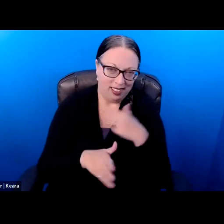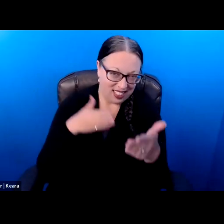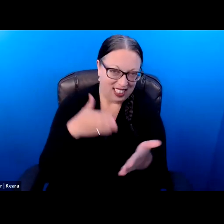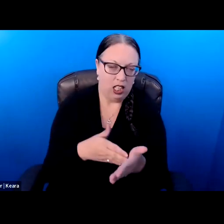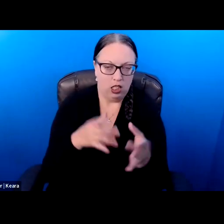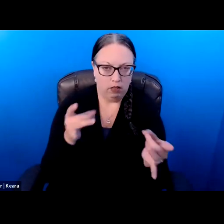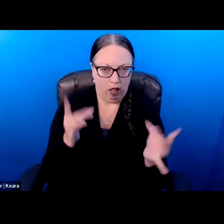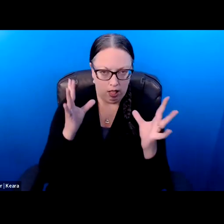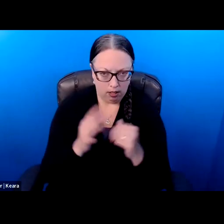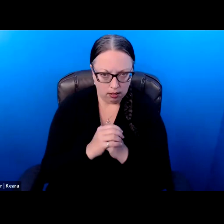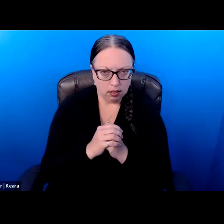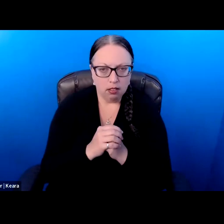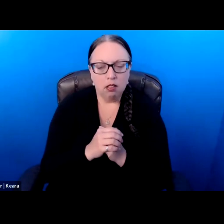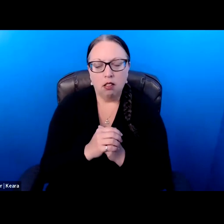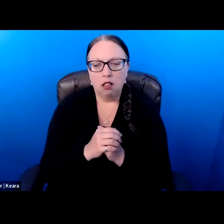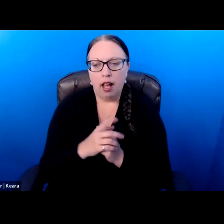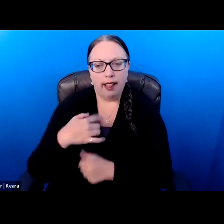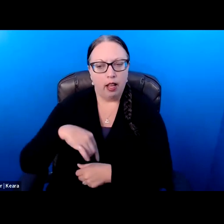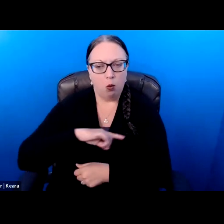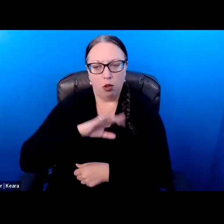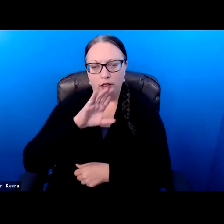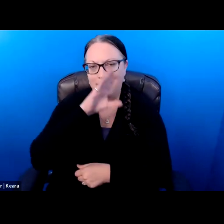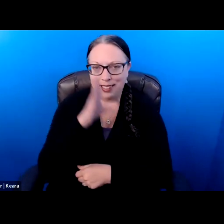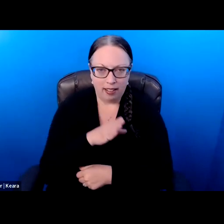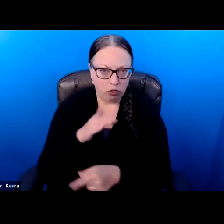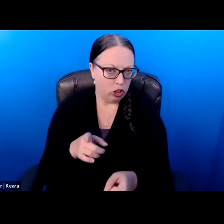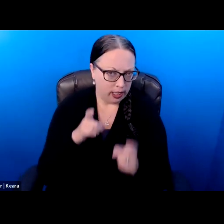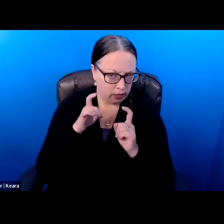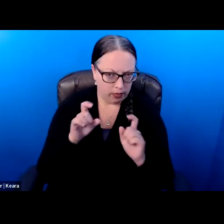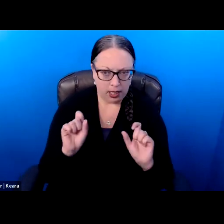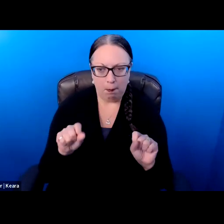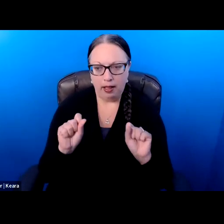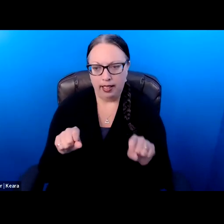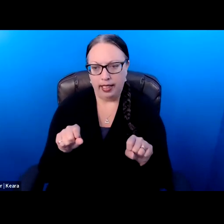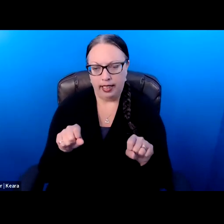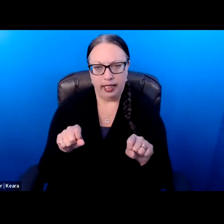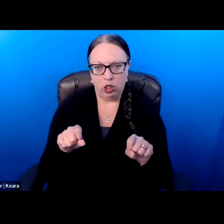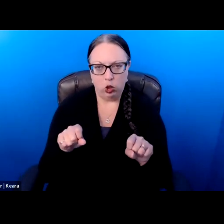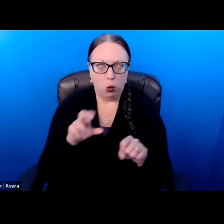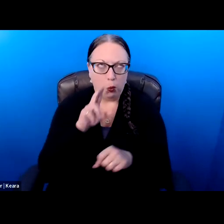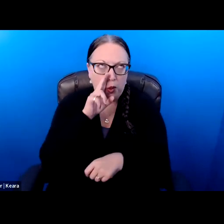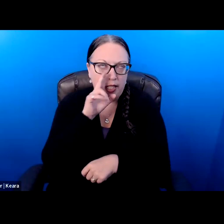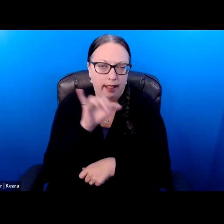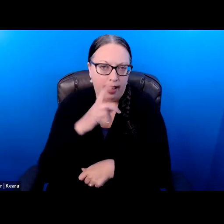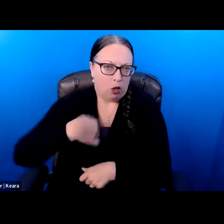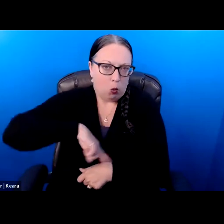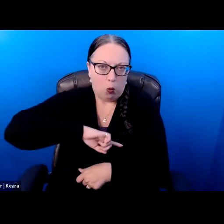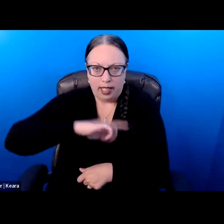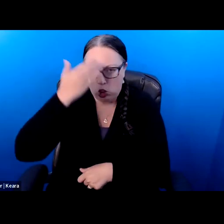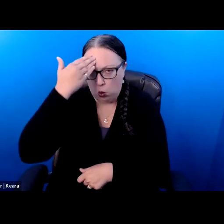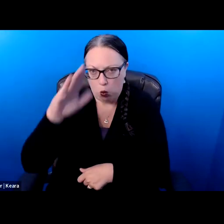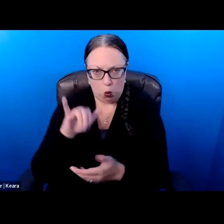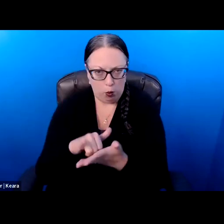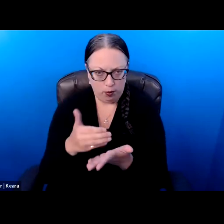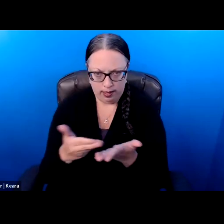violence, and how we're never afforded the ability to act like we don't know what those things are. I